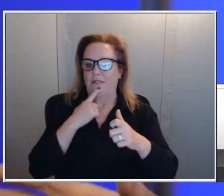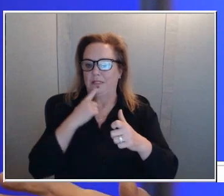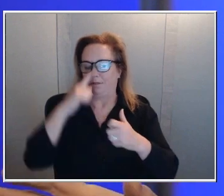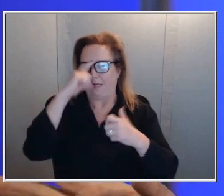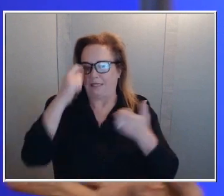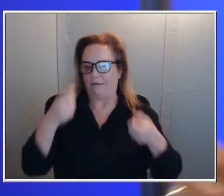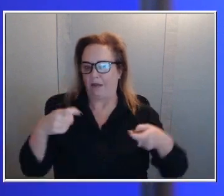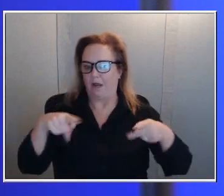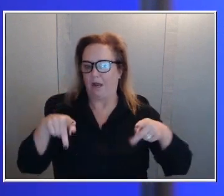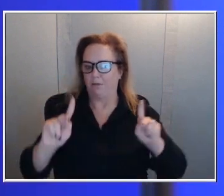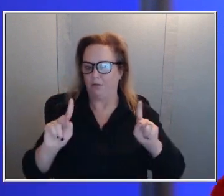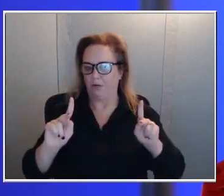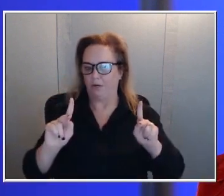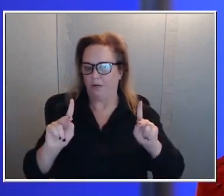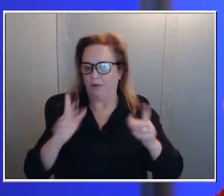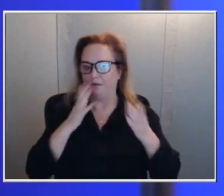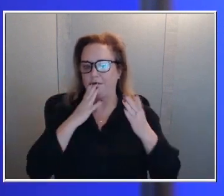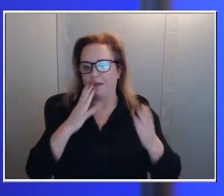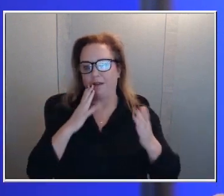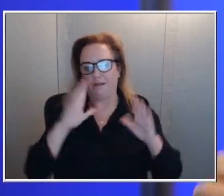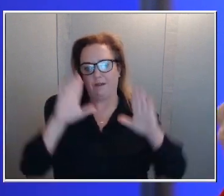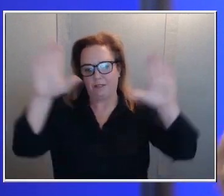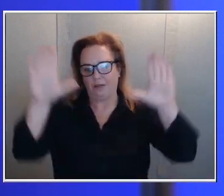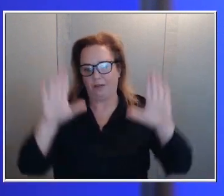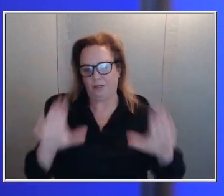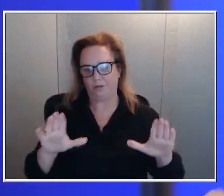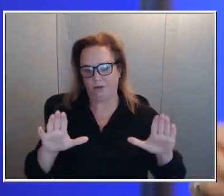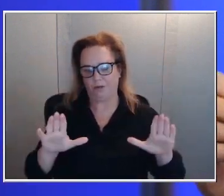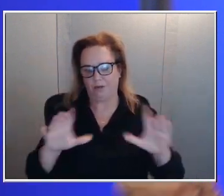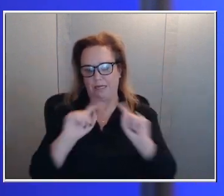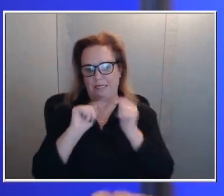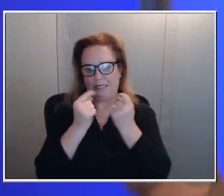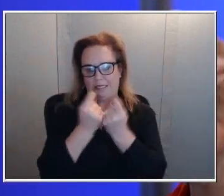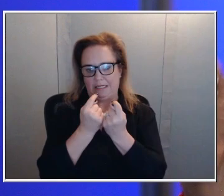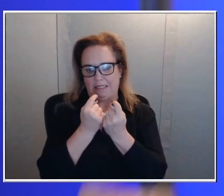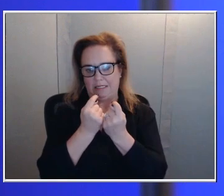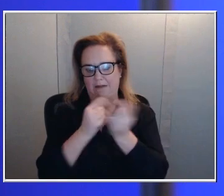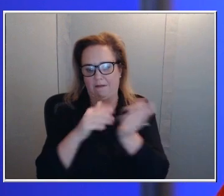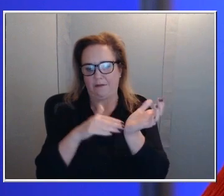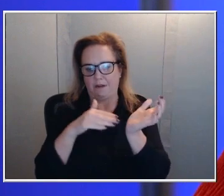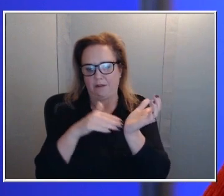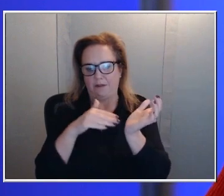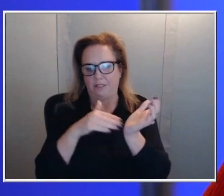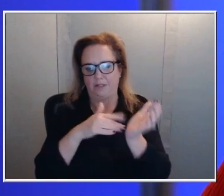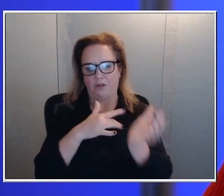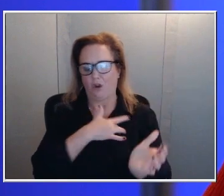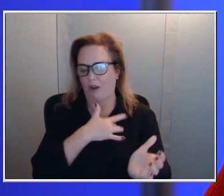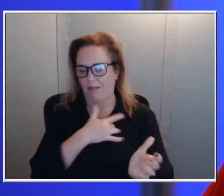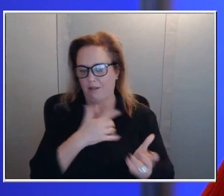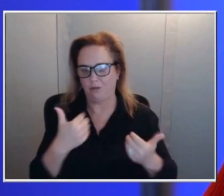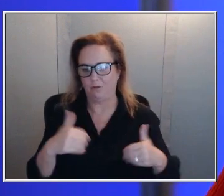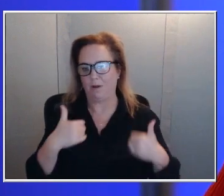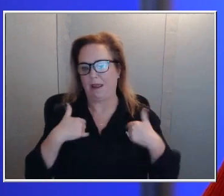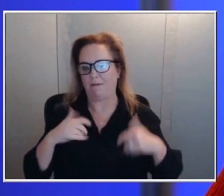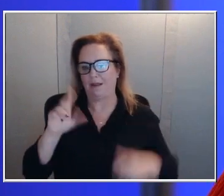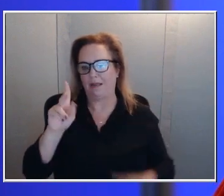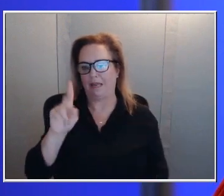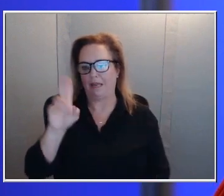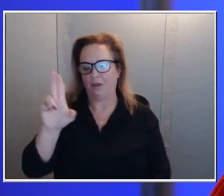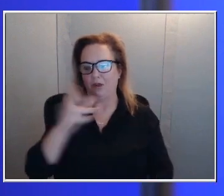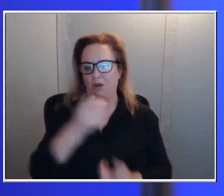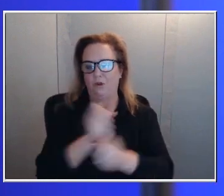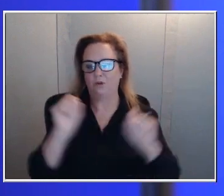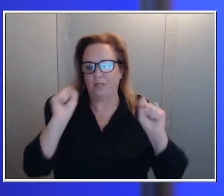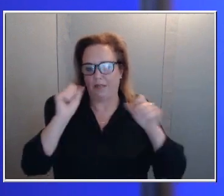opportunity here, is to thank this extraordinary team of physicians, cardiologists that we have here at KU, who saved my